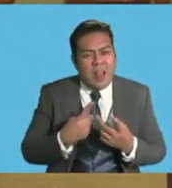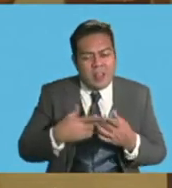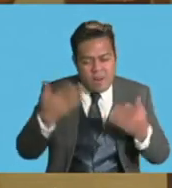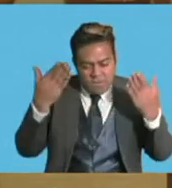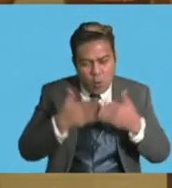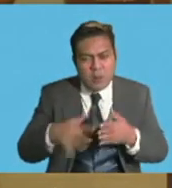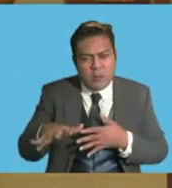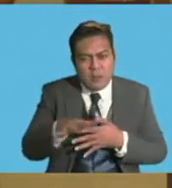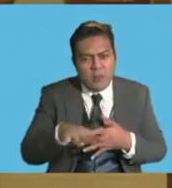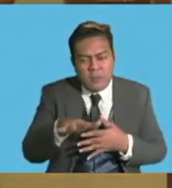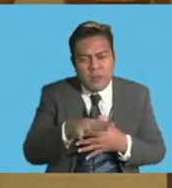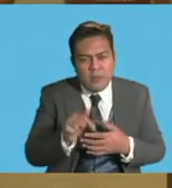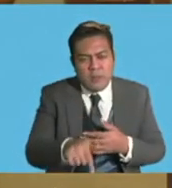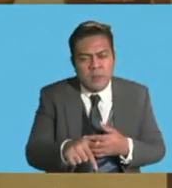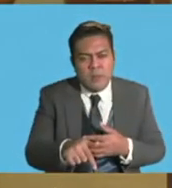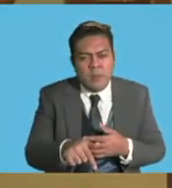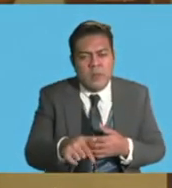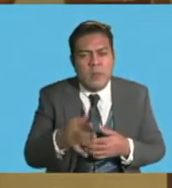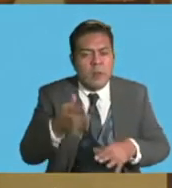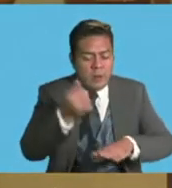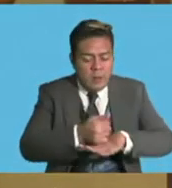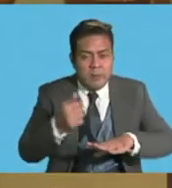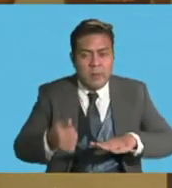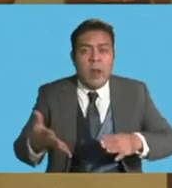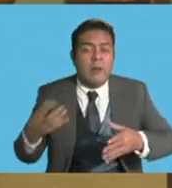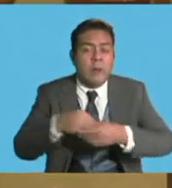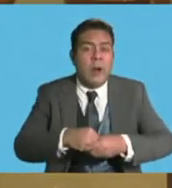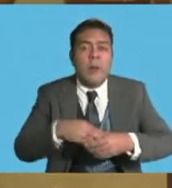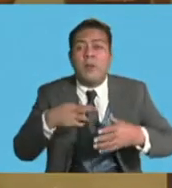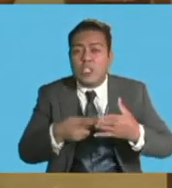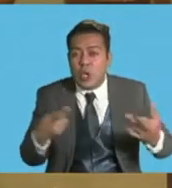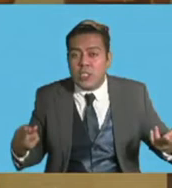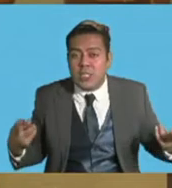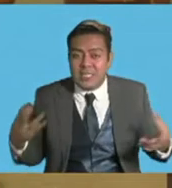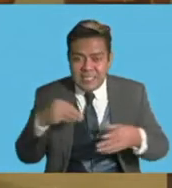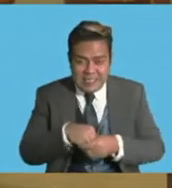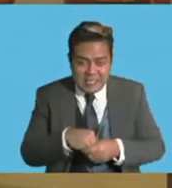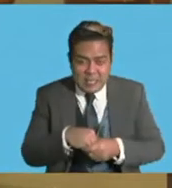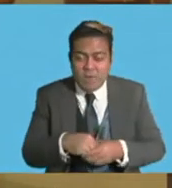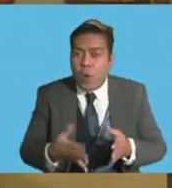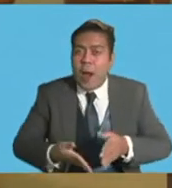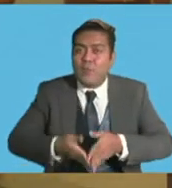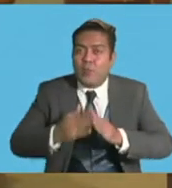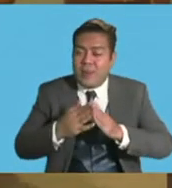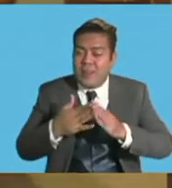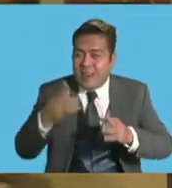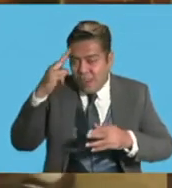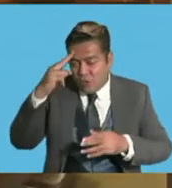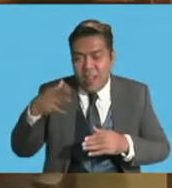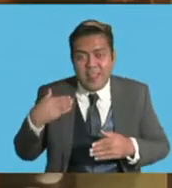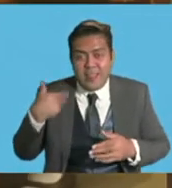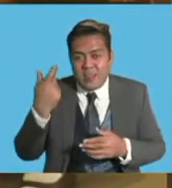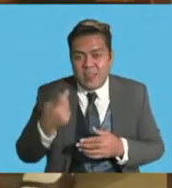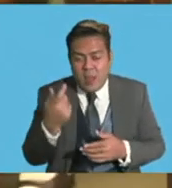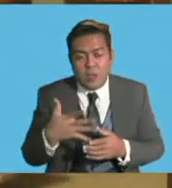Ministry. While government is putting extensive resources behind upgrading the nation's healthcare network, it